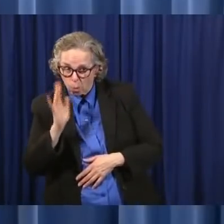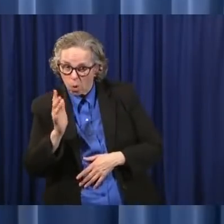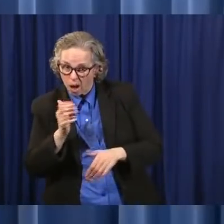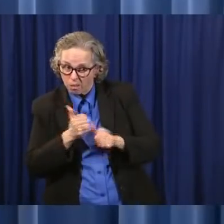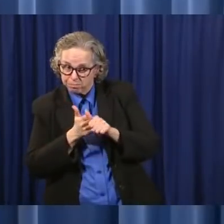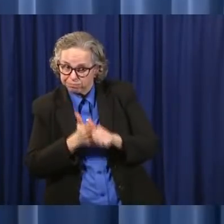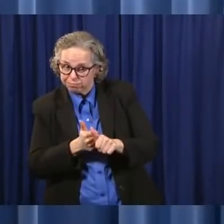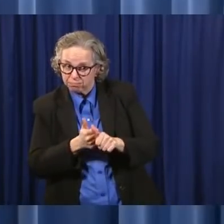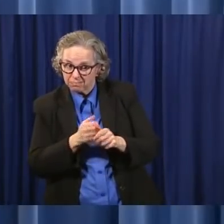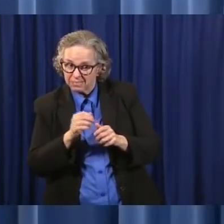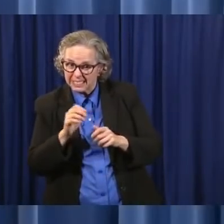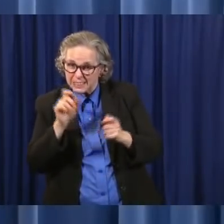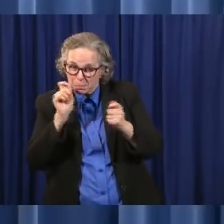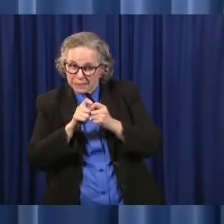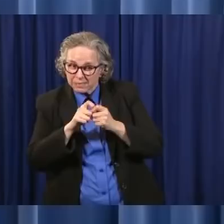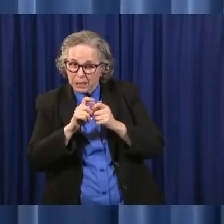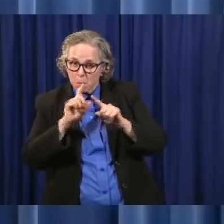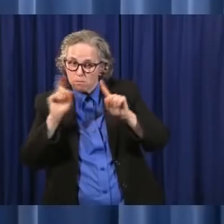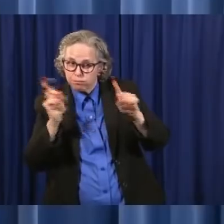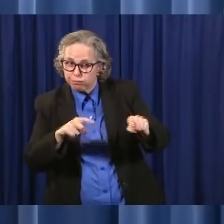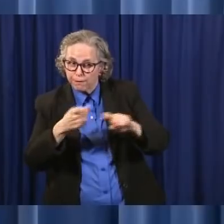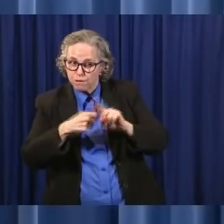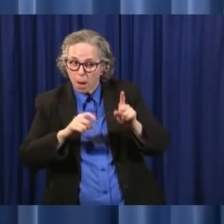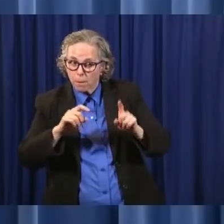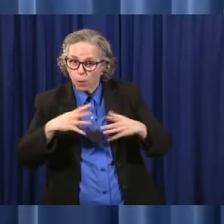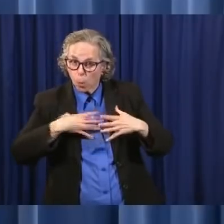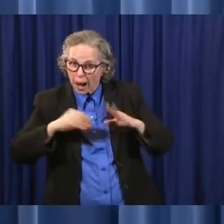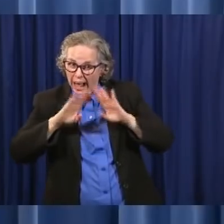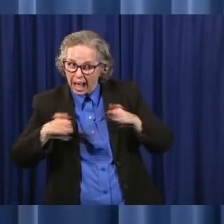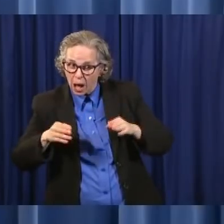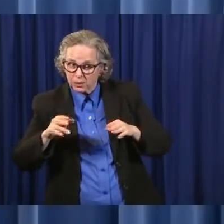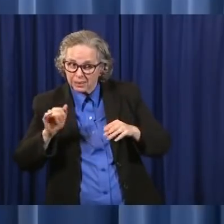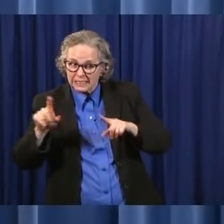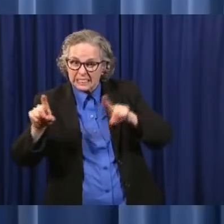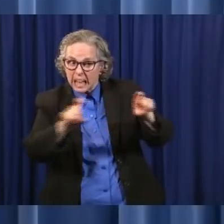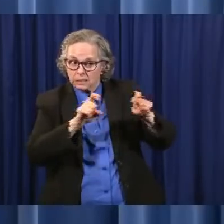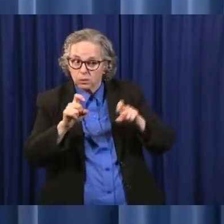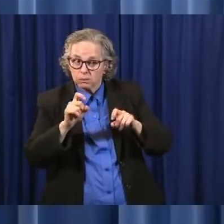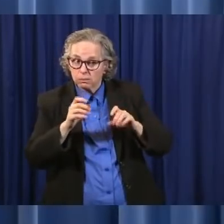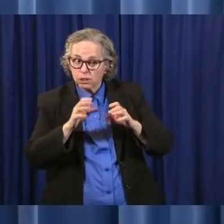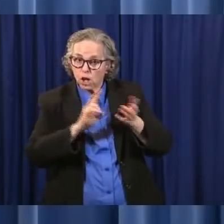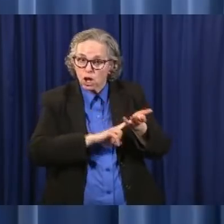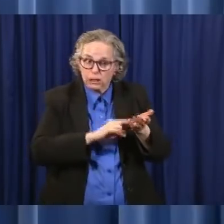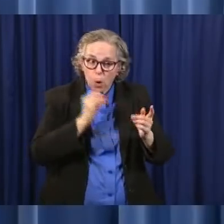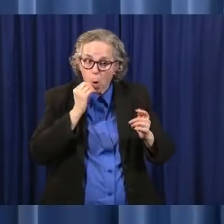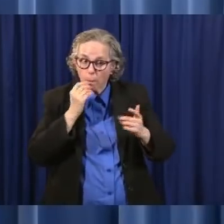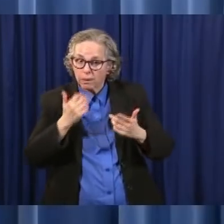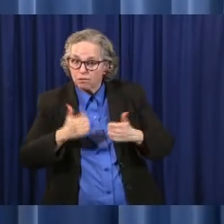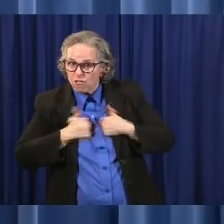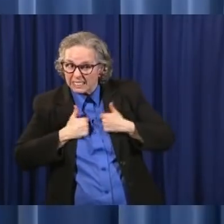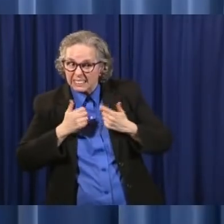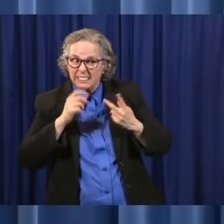from the White House to test all nursing home residents and patients within the next 2 weeks?